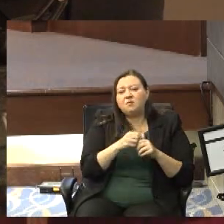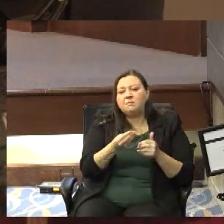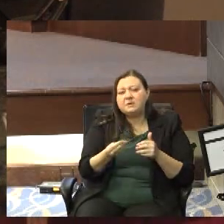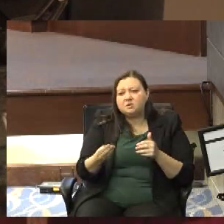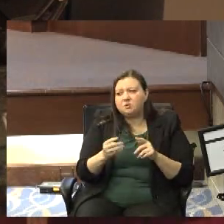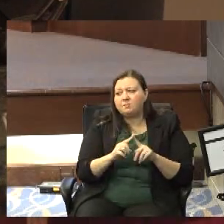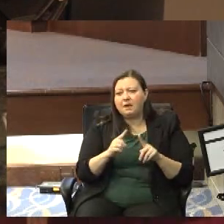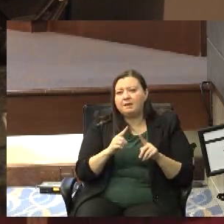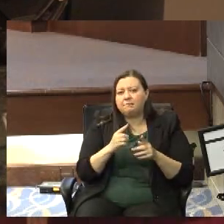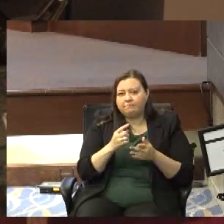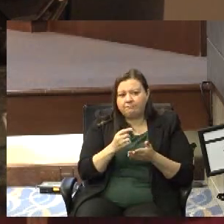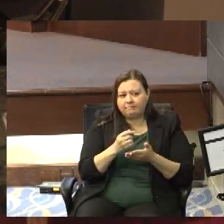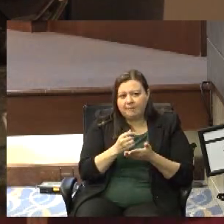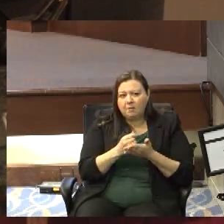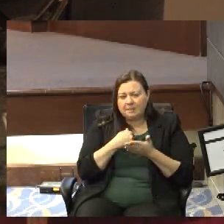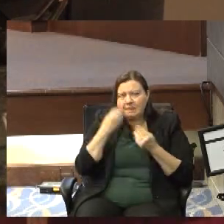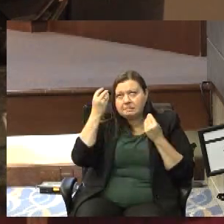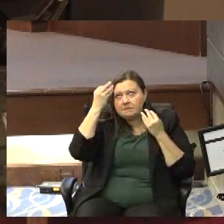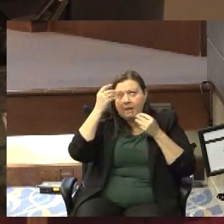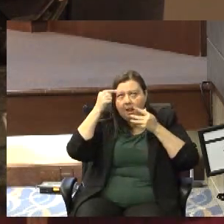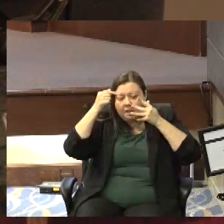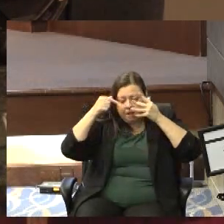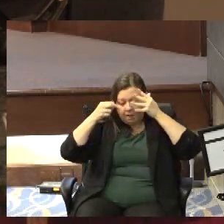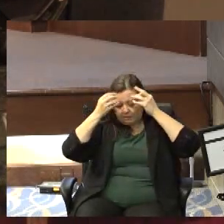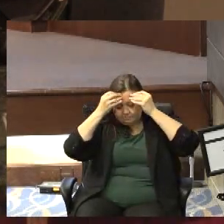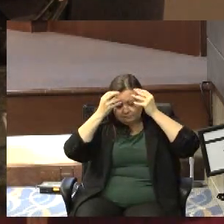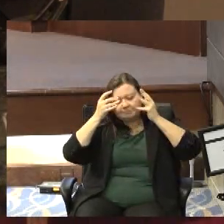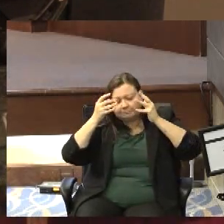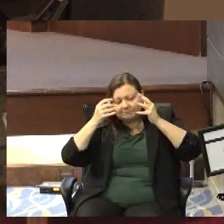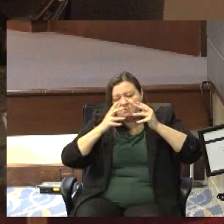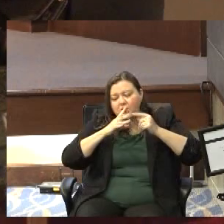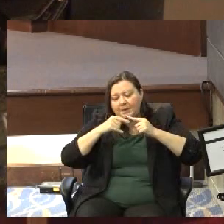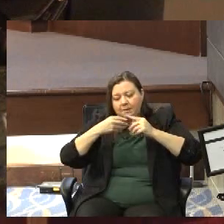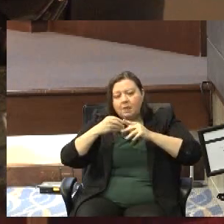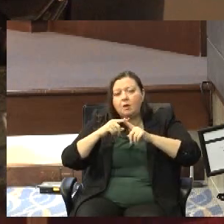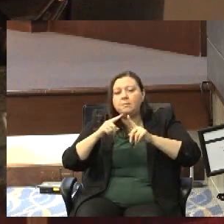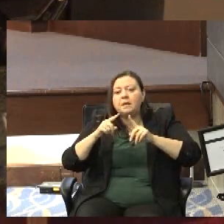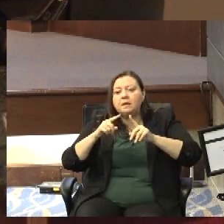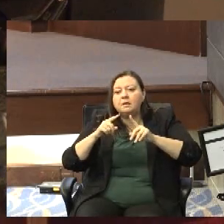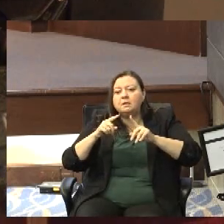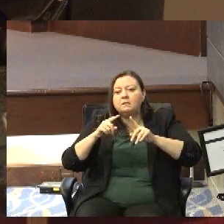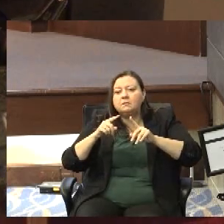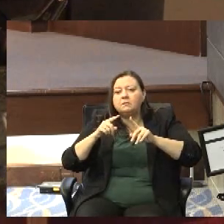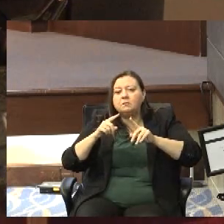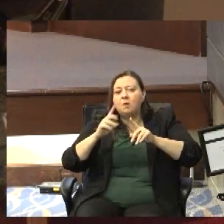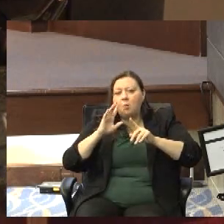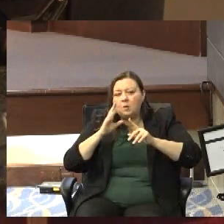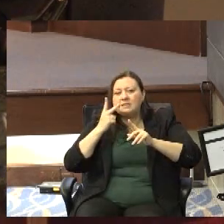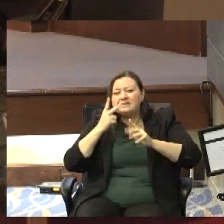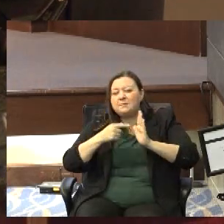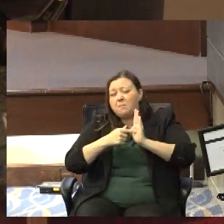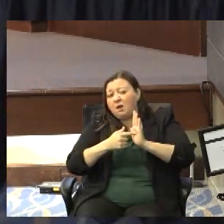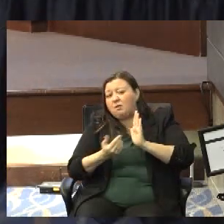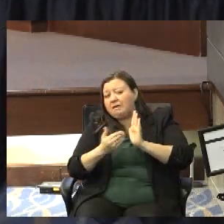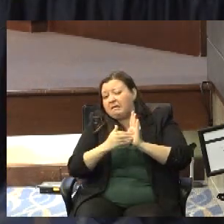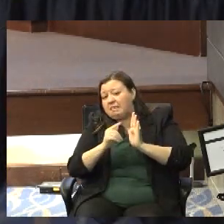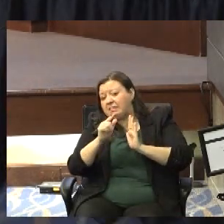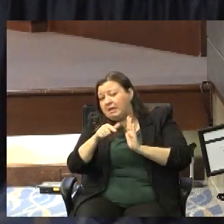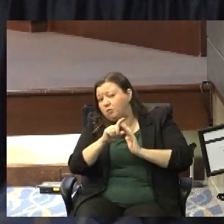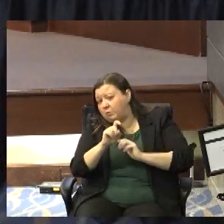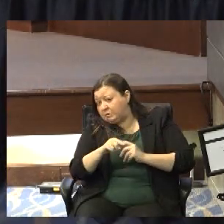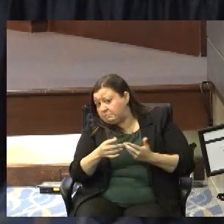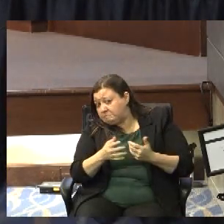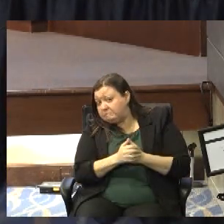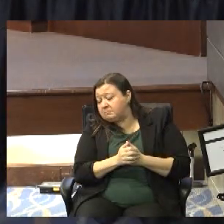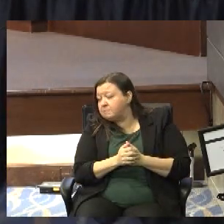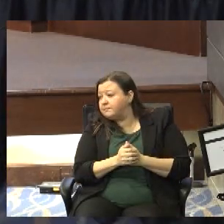us some stuff to think about for sure, and then we'll have the model sort of refined a little bit more before we talk about this again, possibly, question mark.